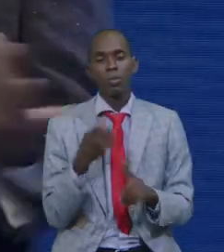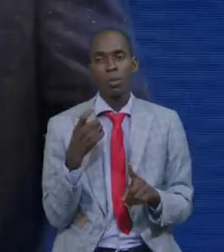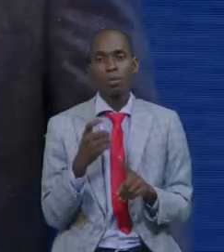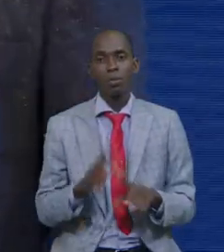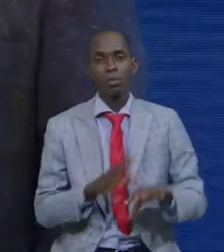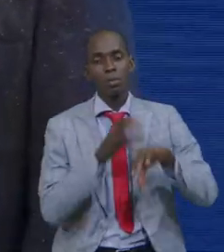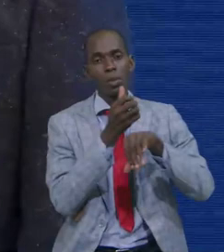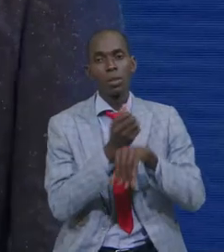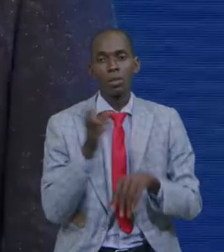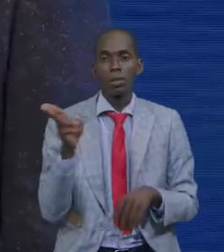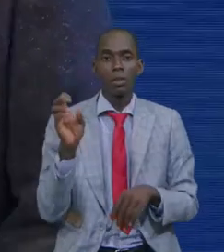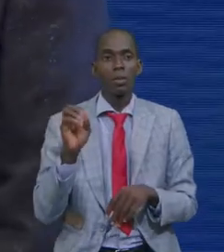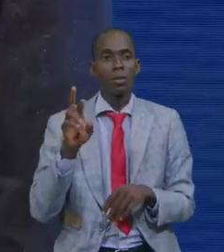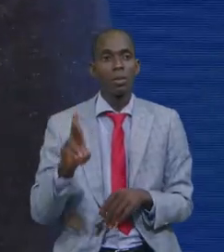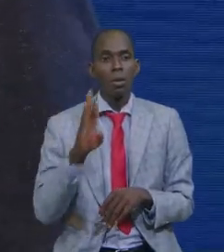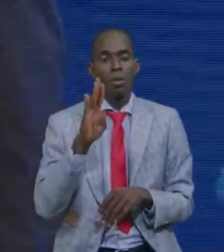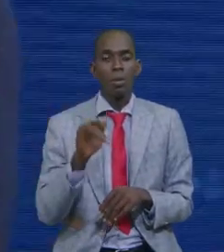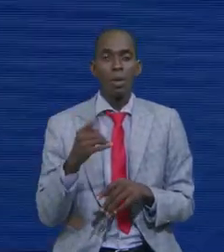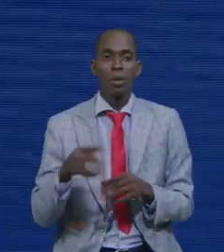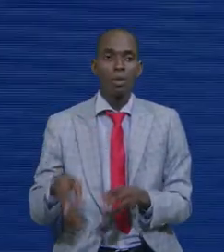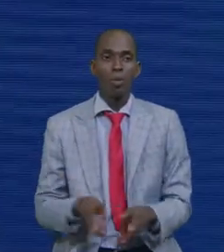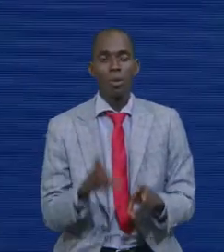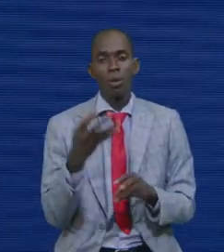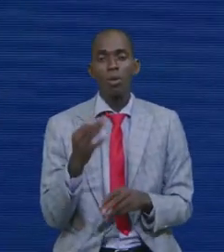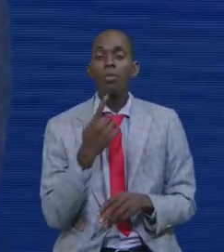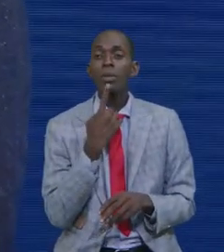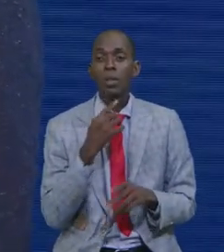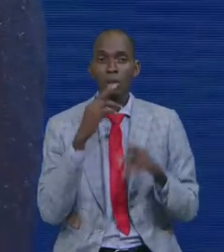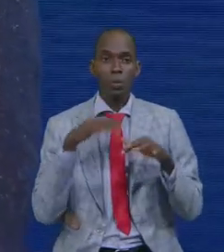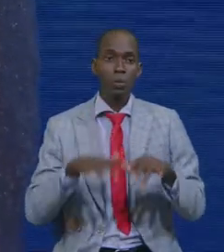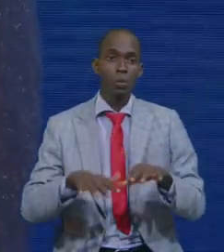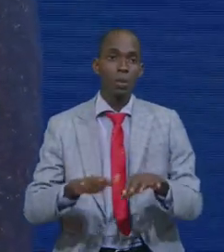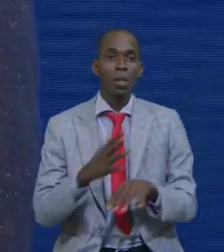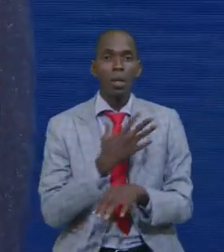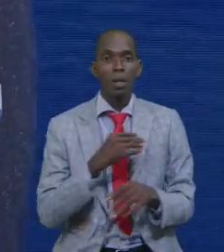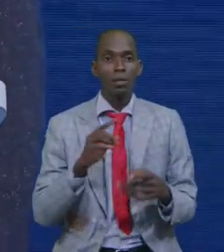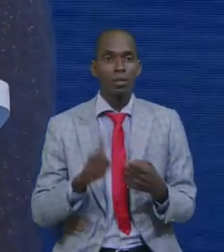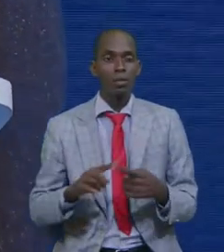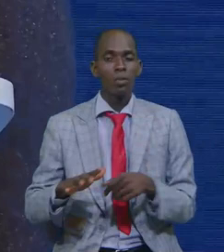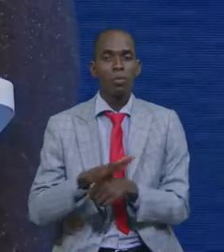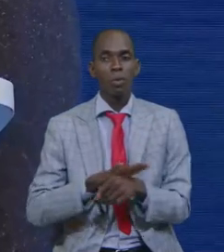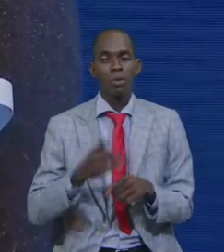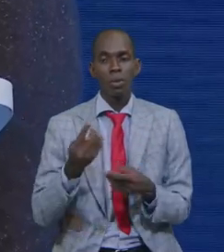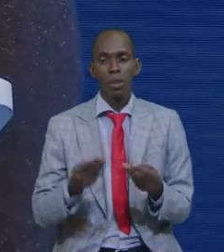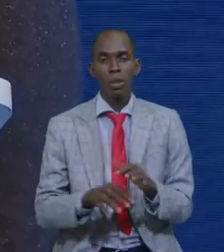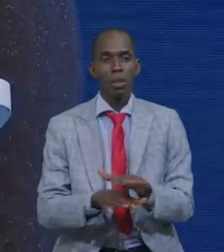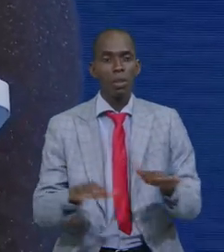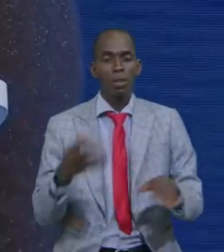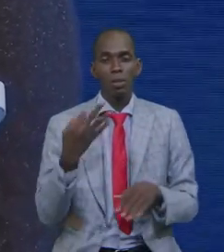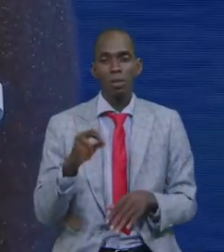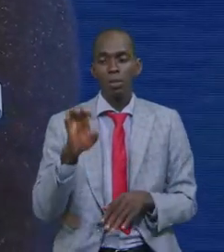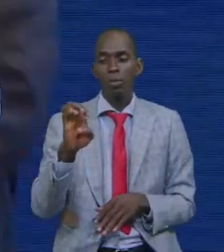the Mount of, by the way of the Red Sea, and to compass the land of